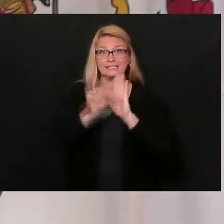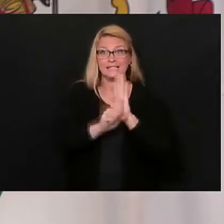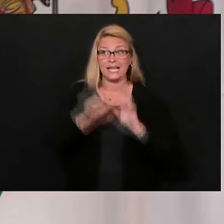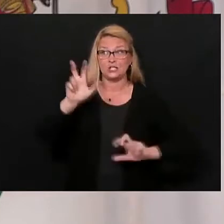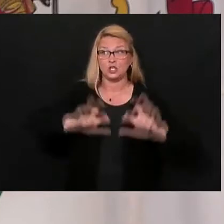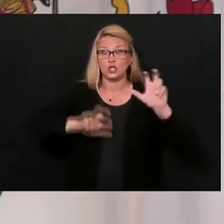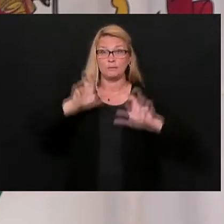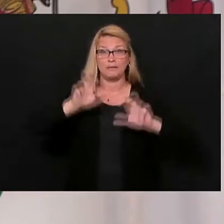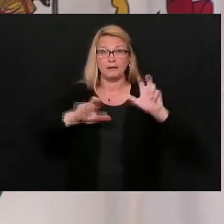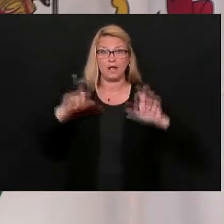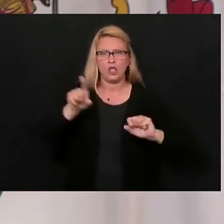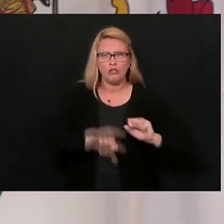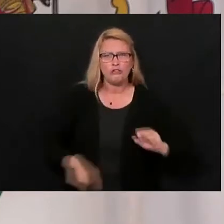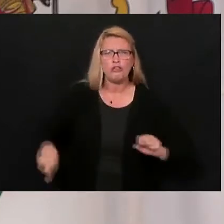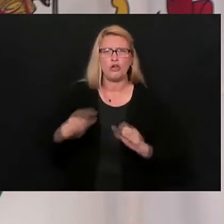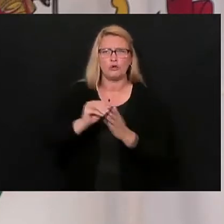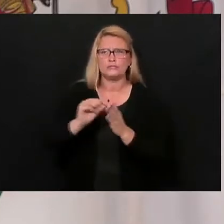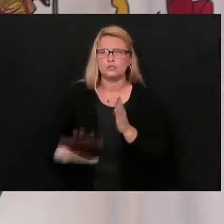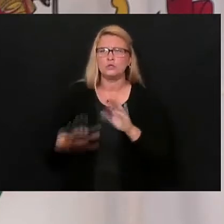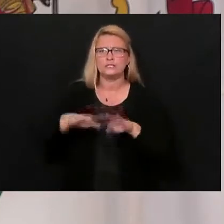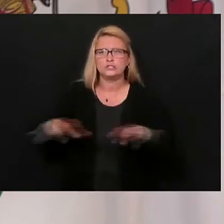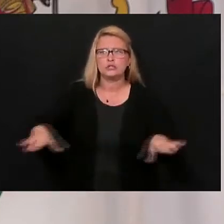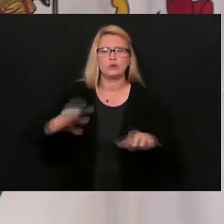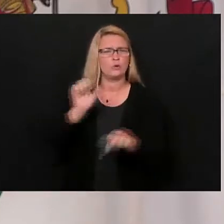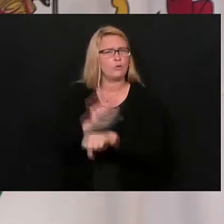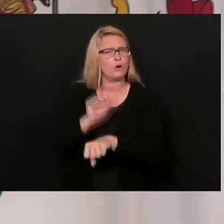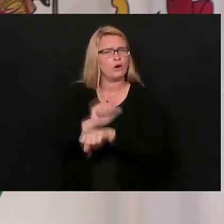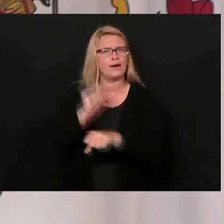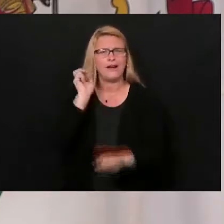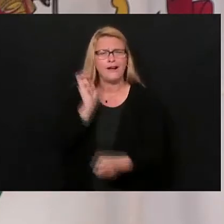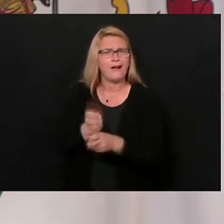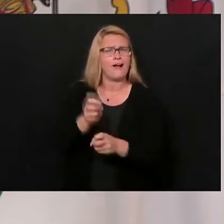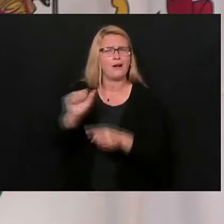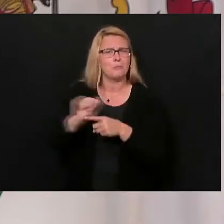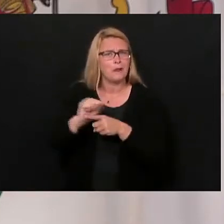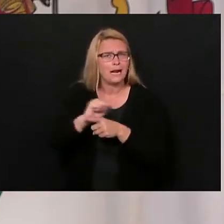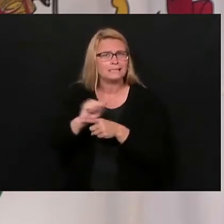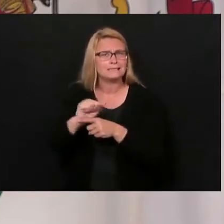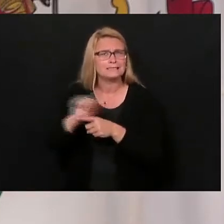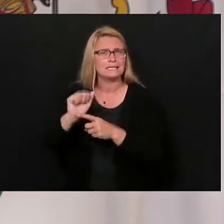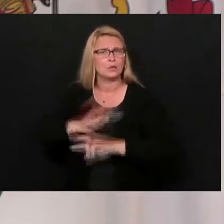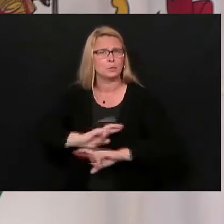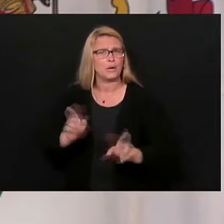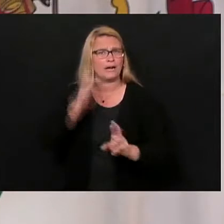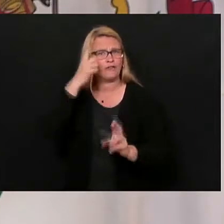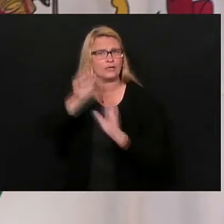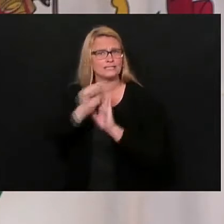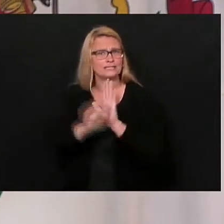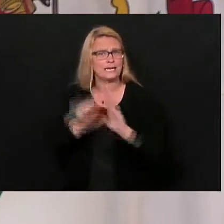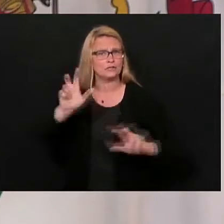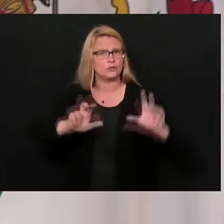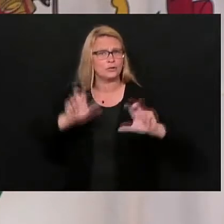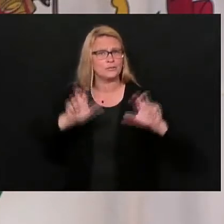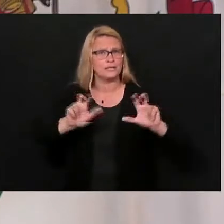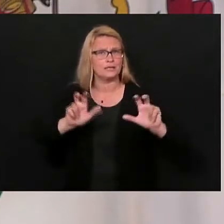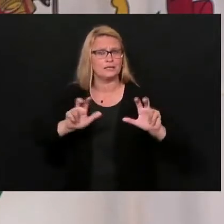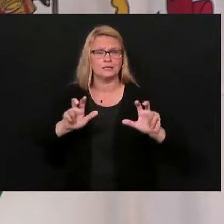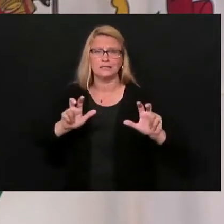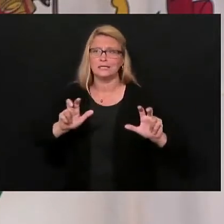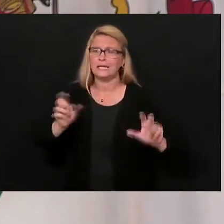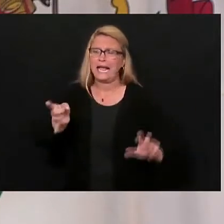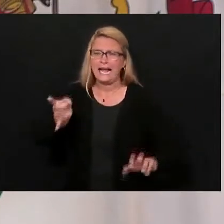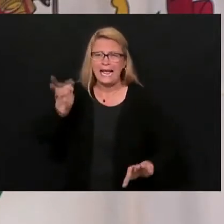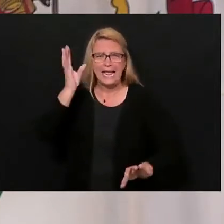those kids work really hard to get there. I hate it more than you'll ever know for those